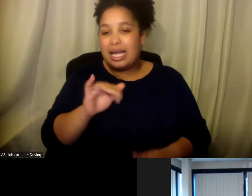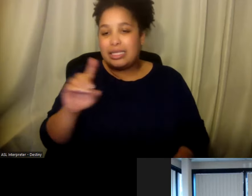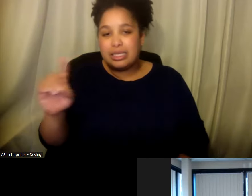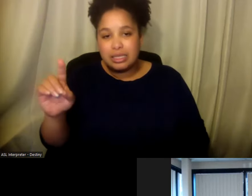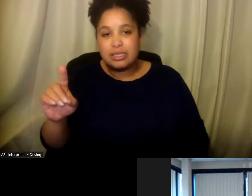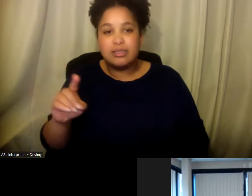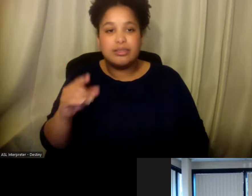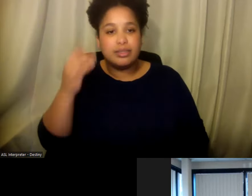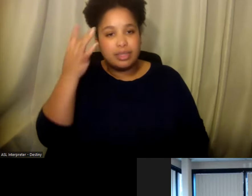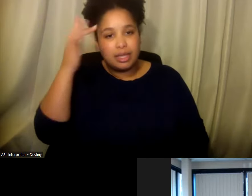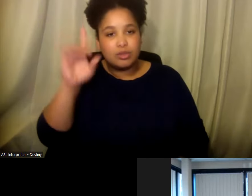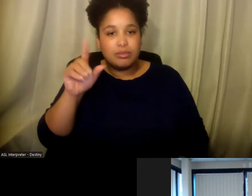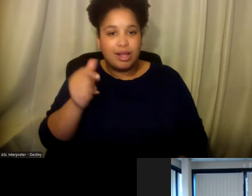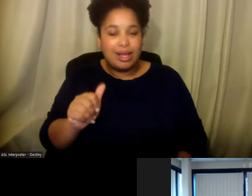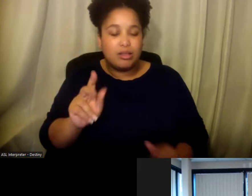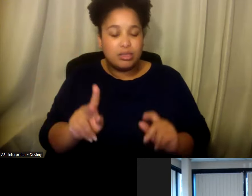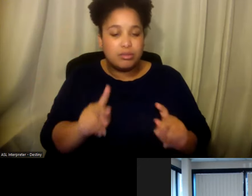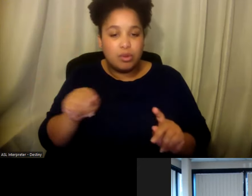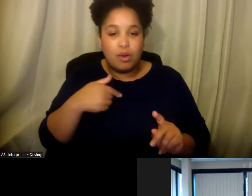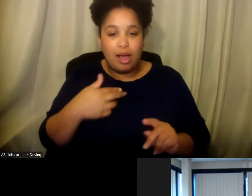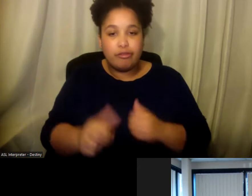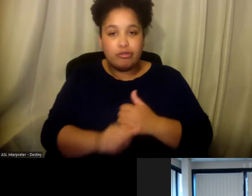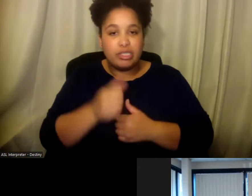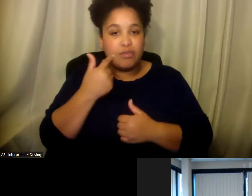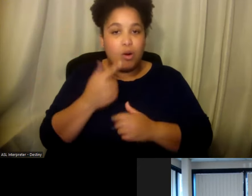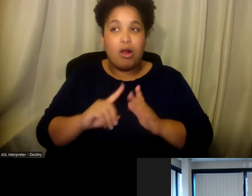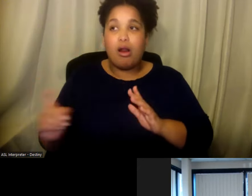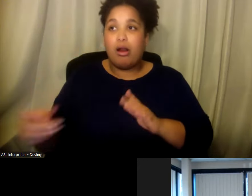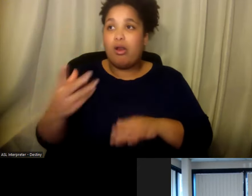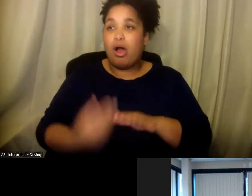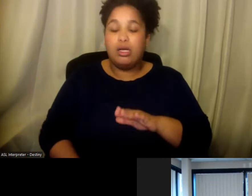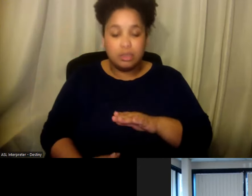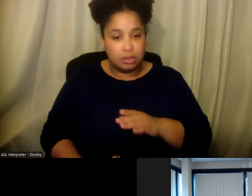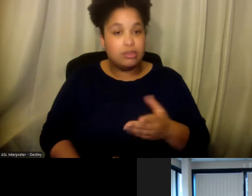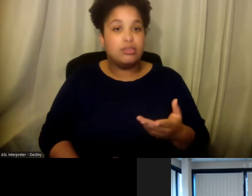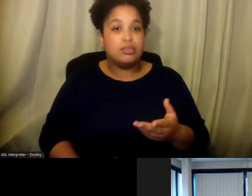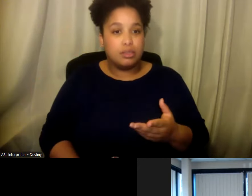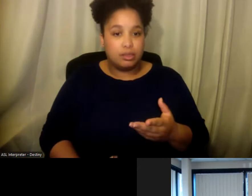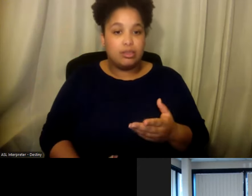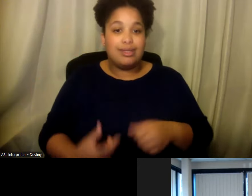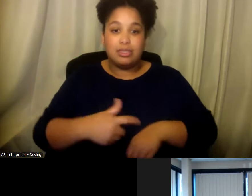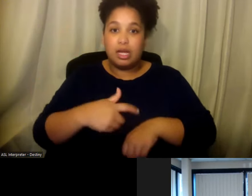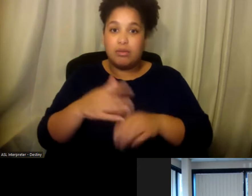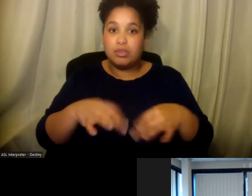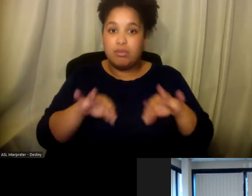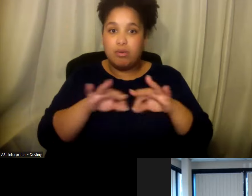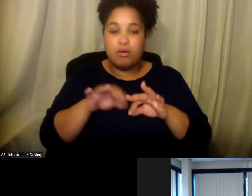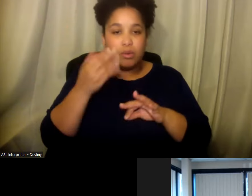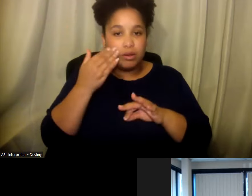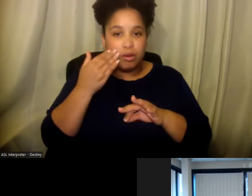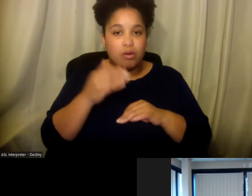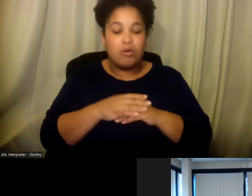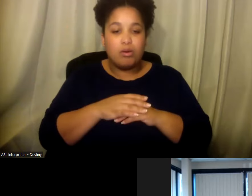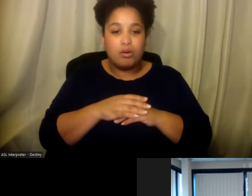disabilities. Any of those adults are at risk for wandering and being lost. And time is of the essence, as we all know when